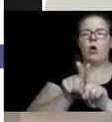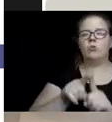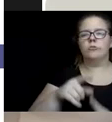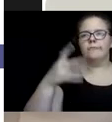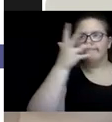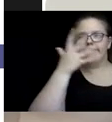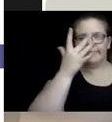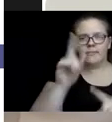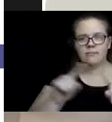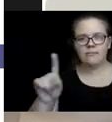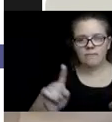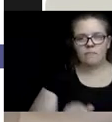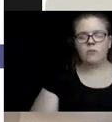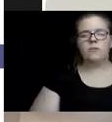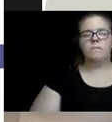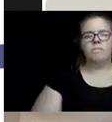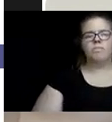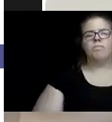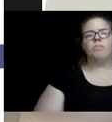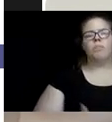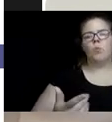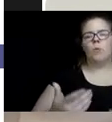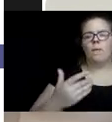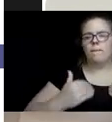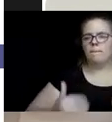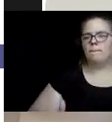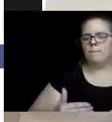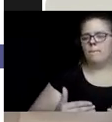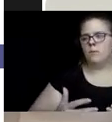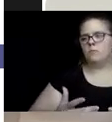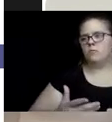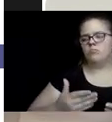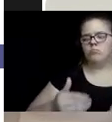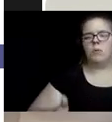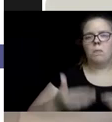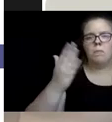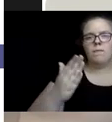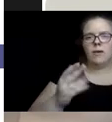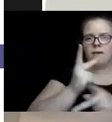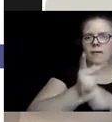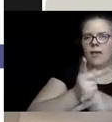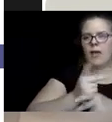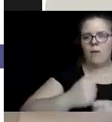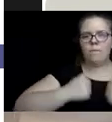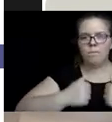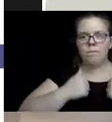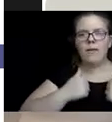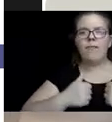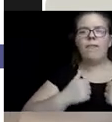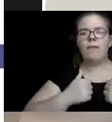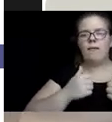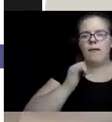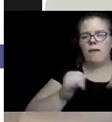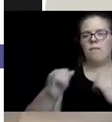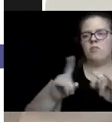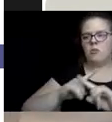different. What about a person providing care and bathing an individual, but making terrible, nasty comments about